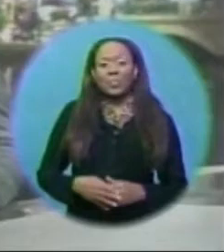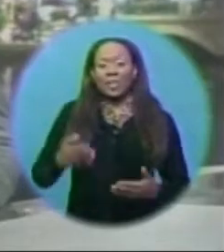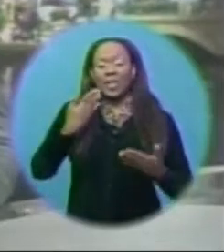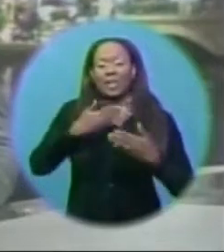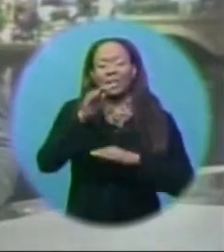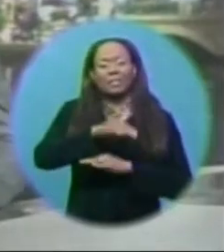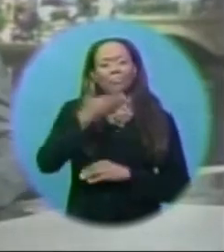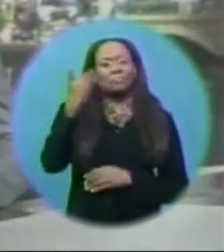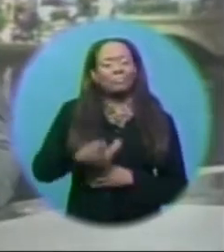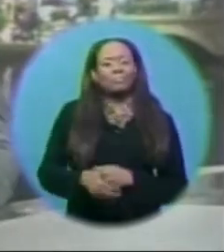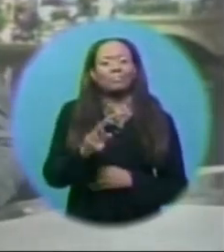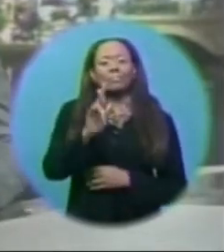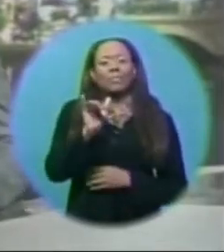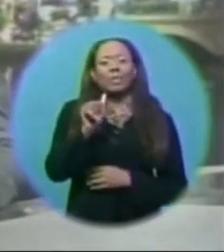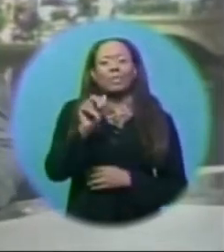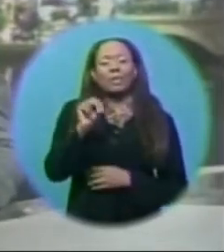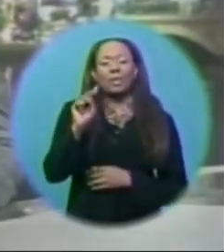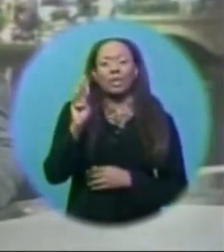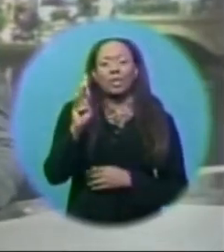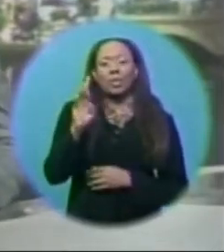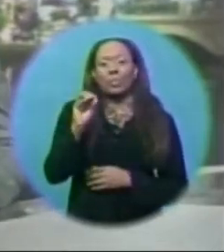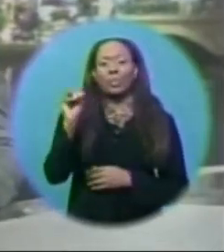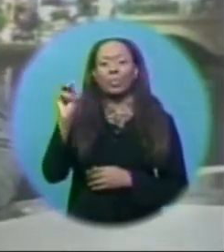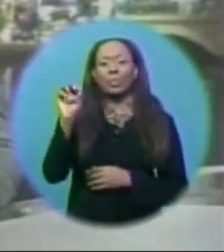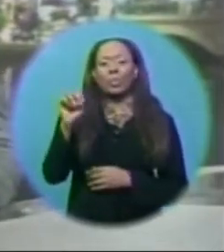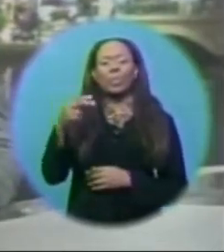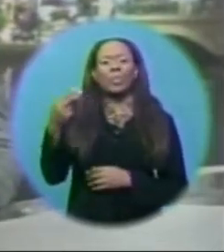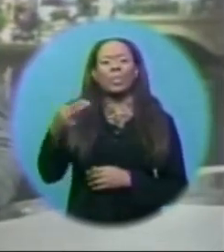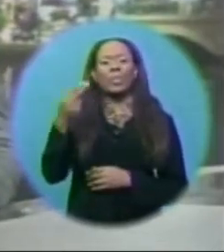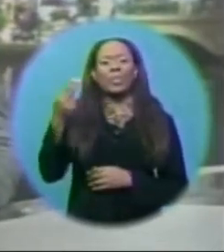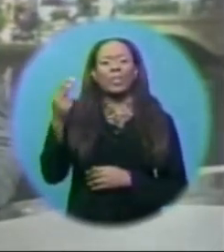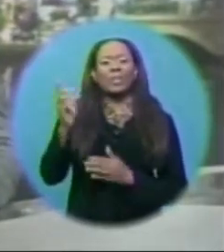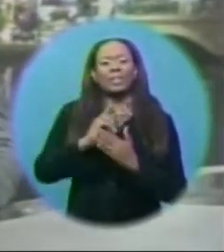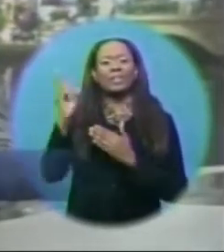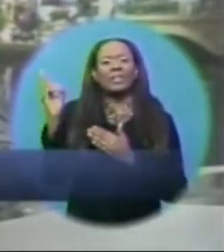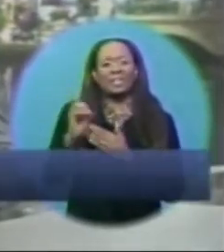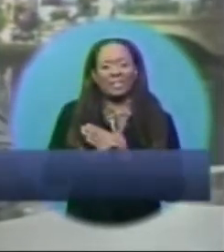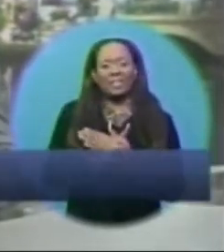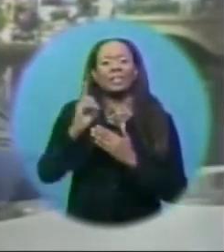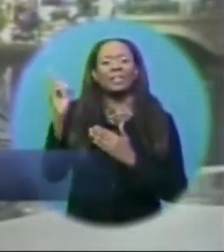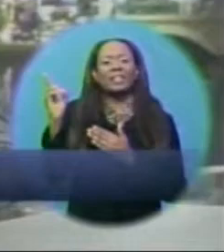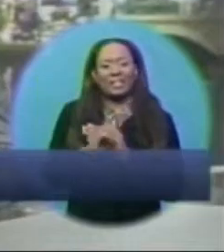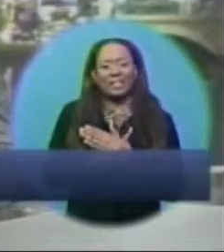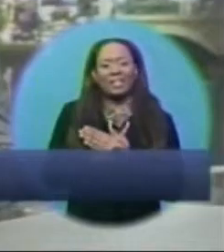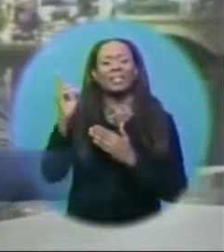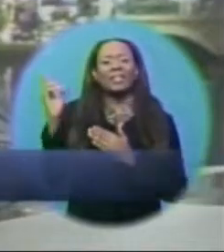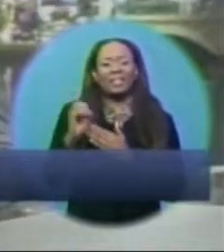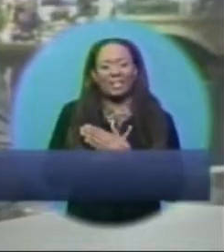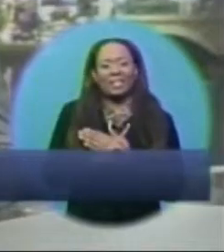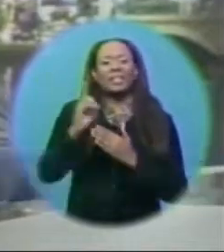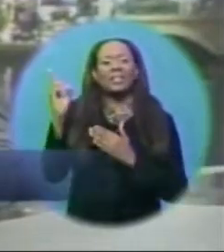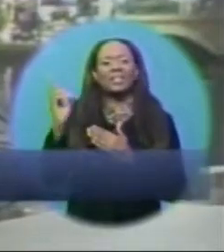Good evening, I'm Ryan Broom with the Thursday, December 21st edition of the CBC Evening News. In our top story,